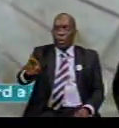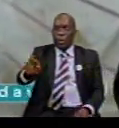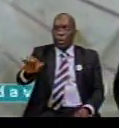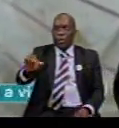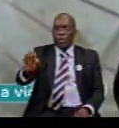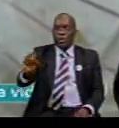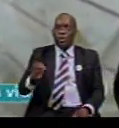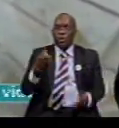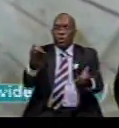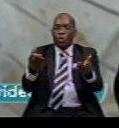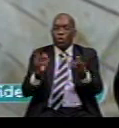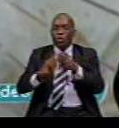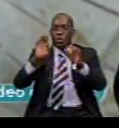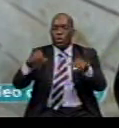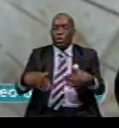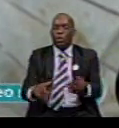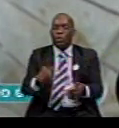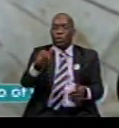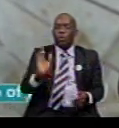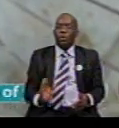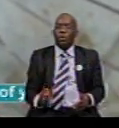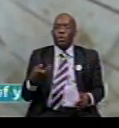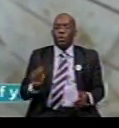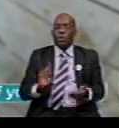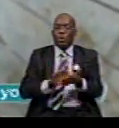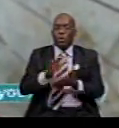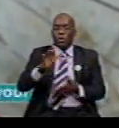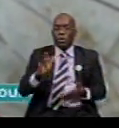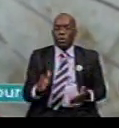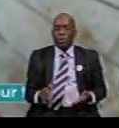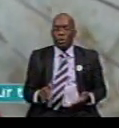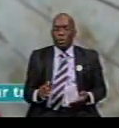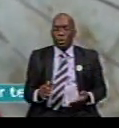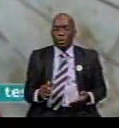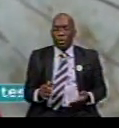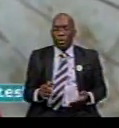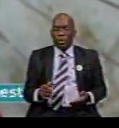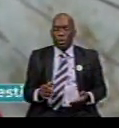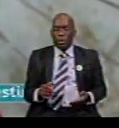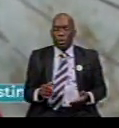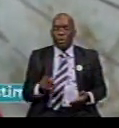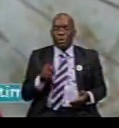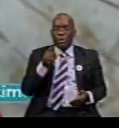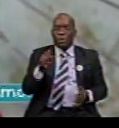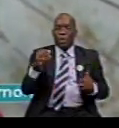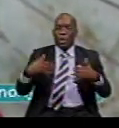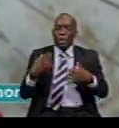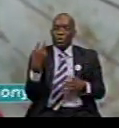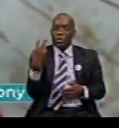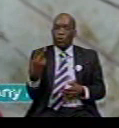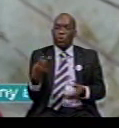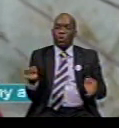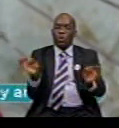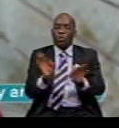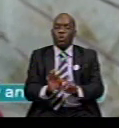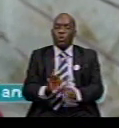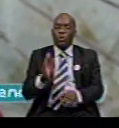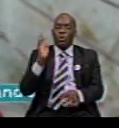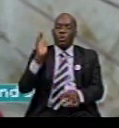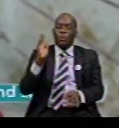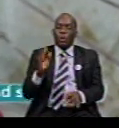glory because I have two major testimony. First of all, I'm a